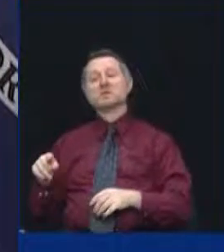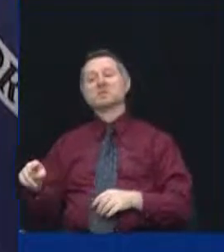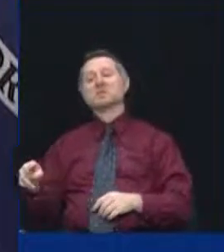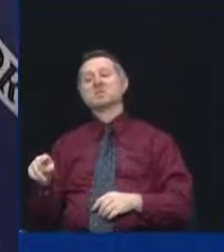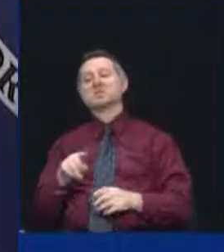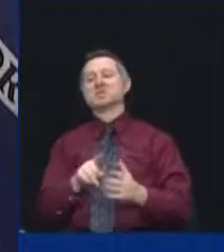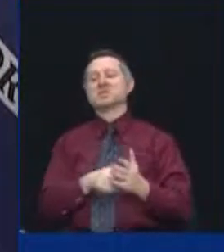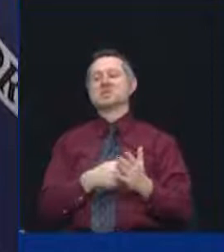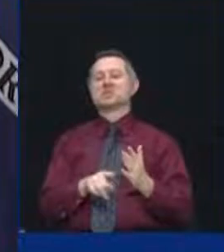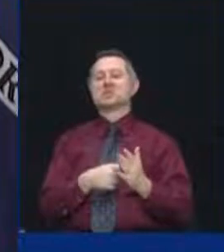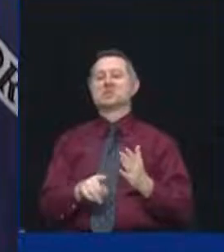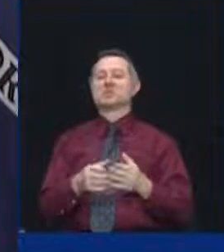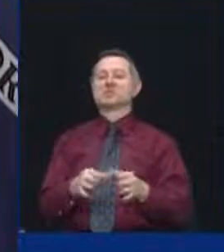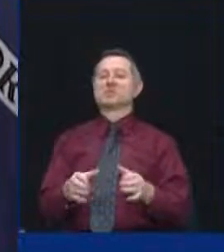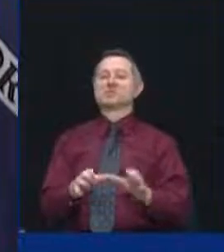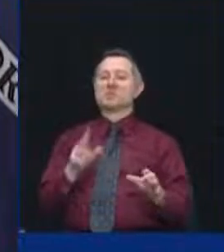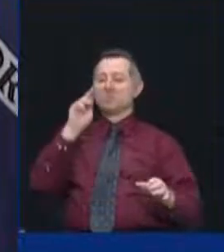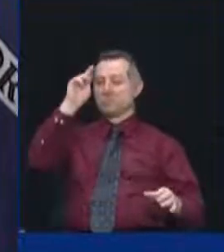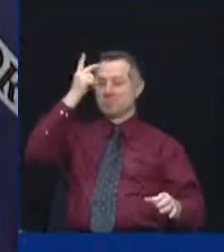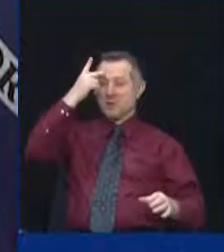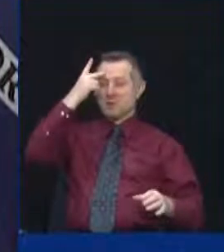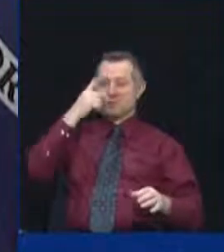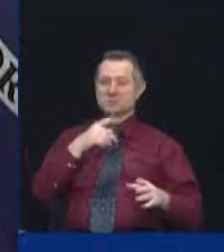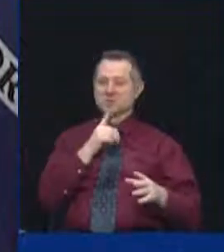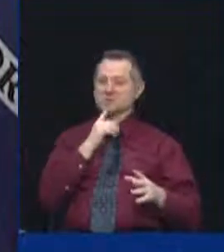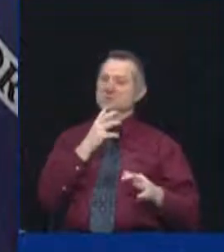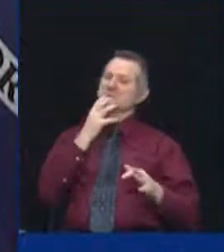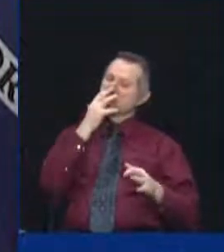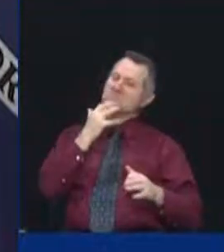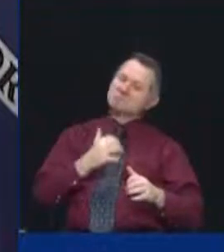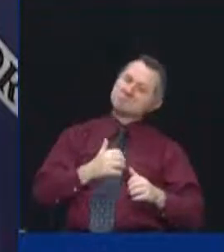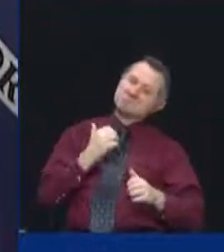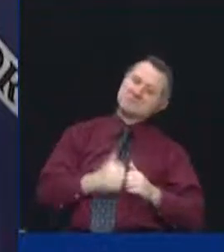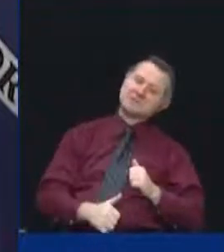And I think that mean-spirited,